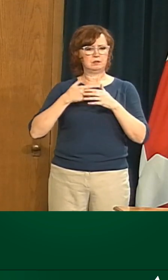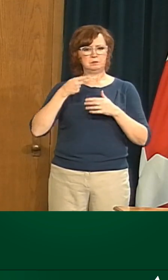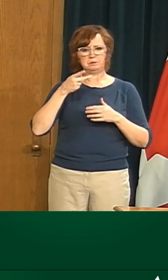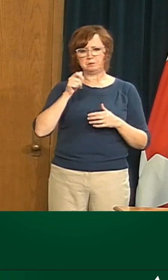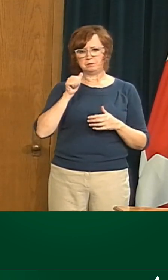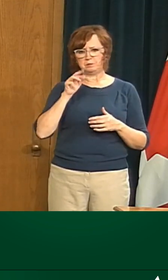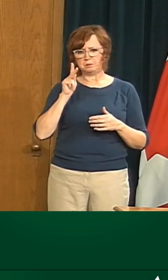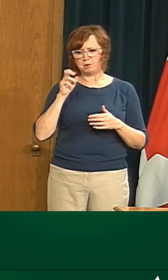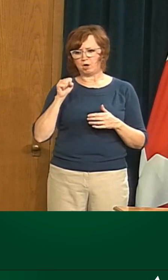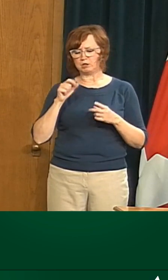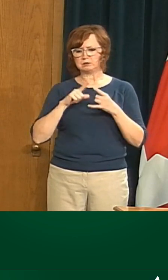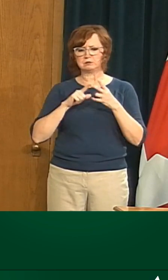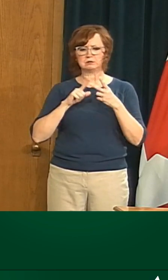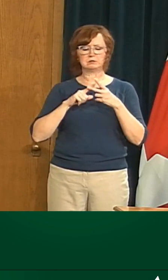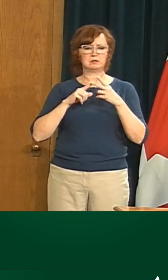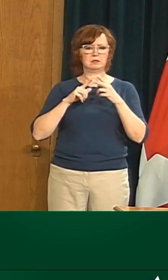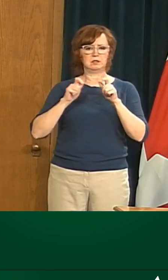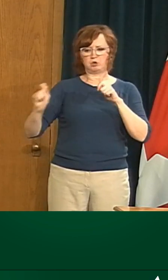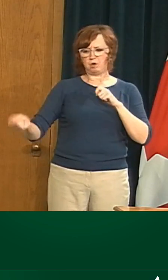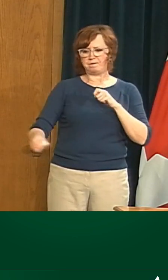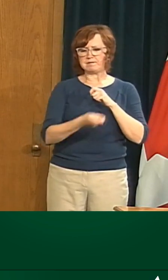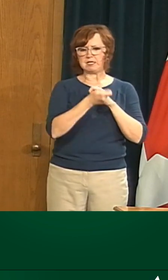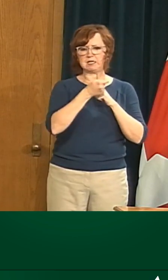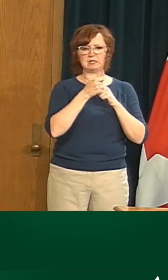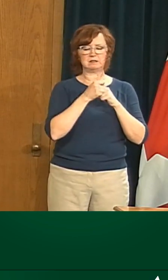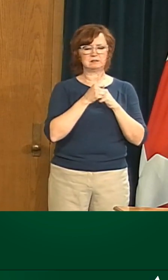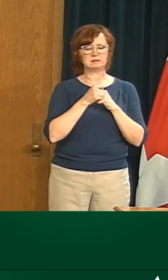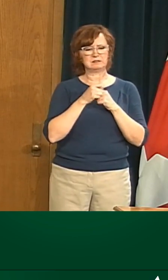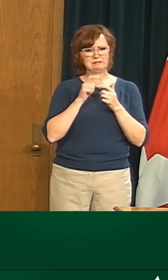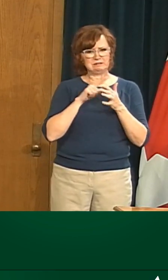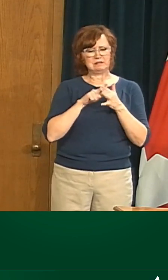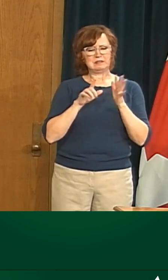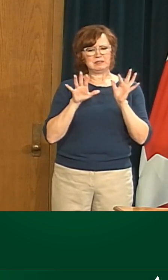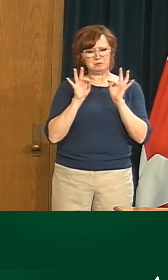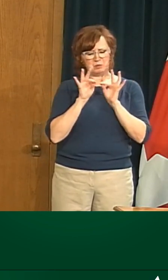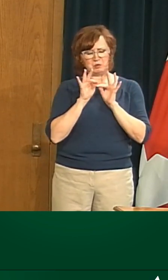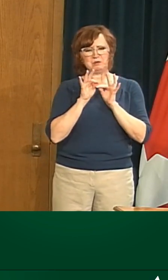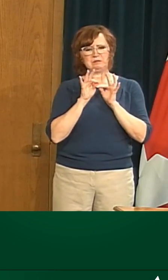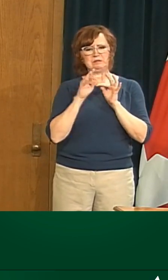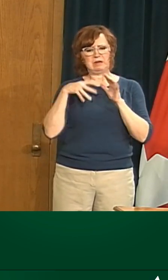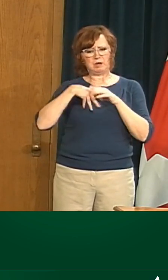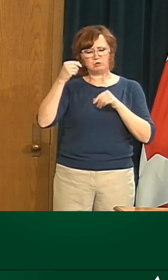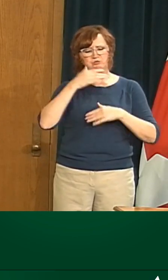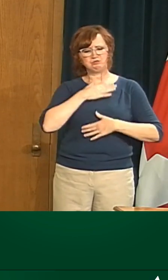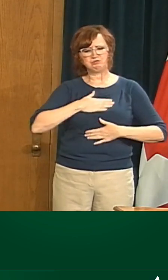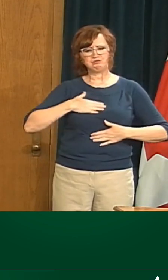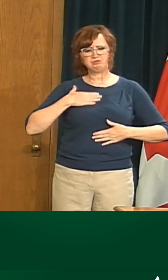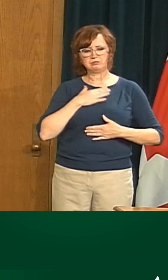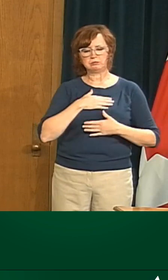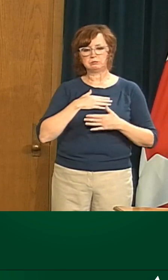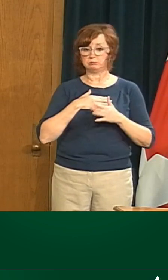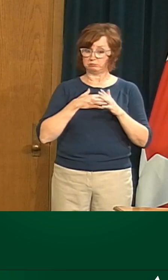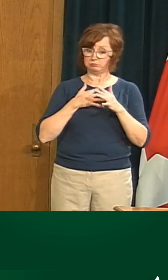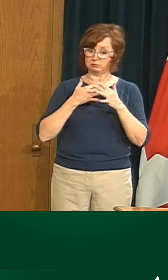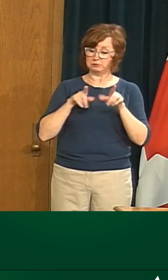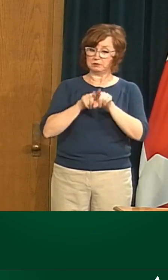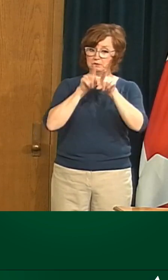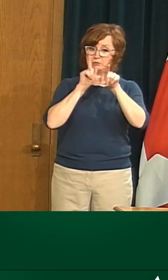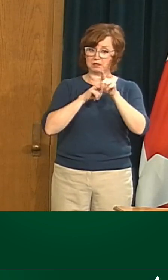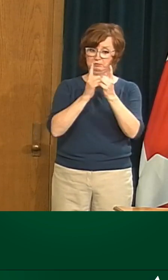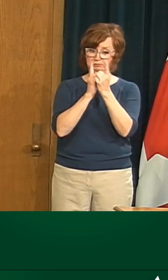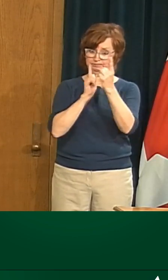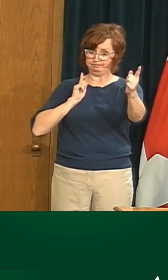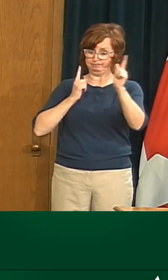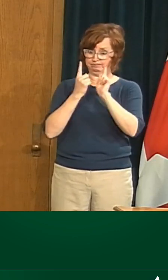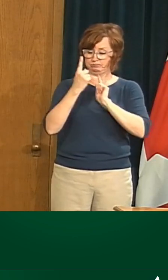but to continue to practice, and we can't stress this enough, to continue to practice the appropriate physical distancing measures that